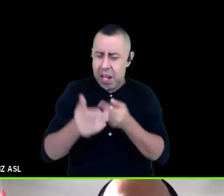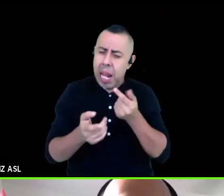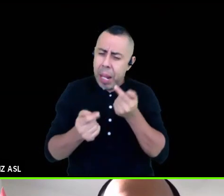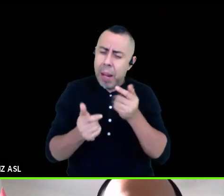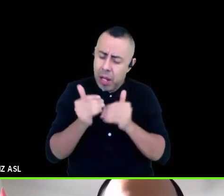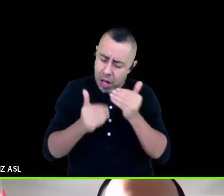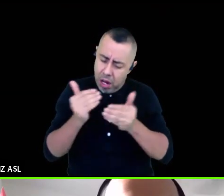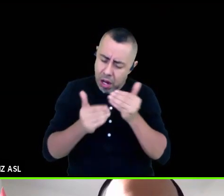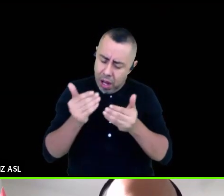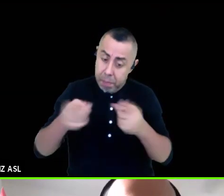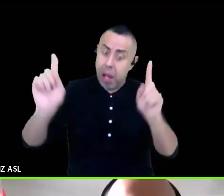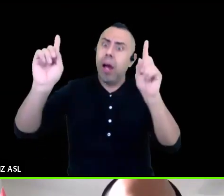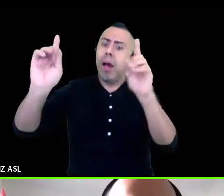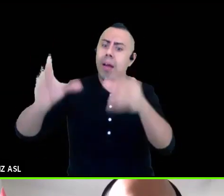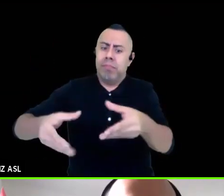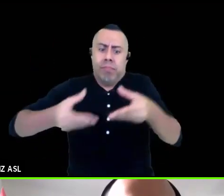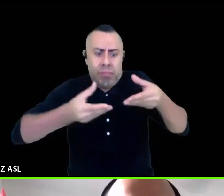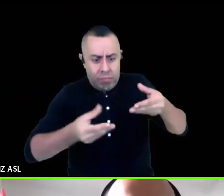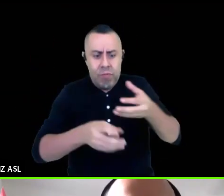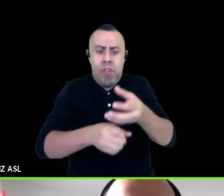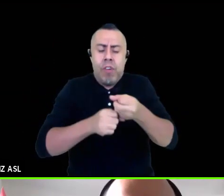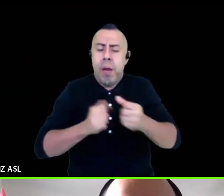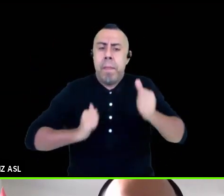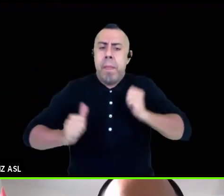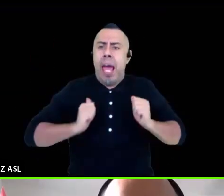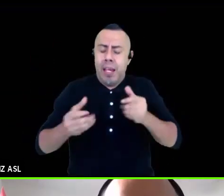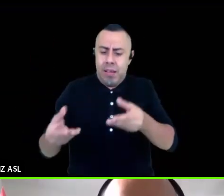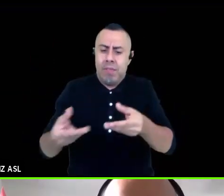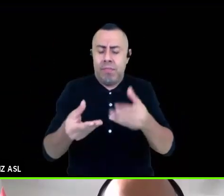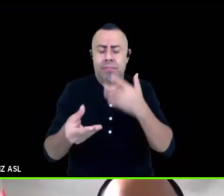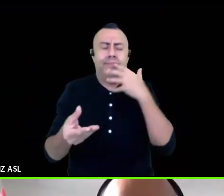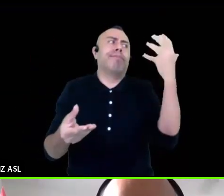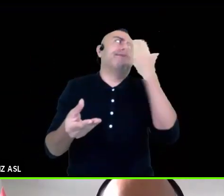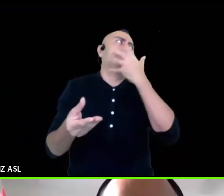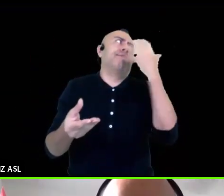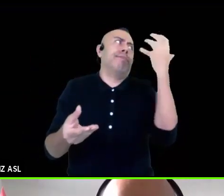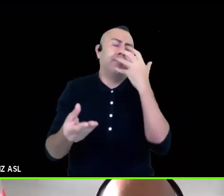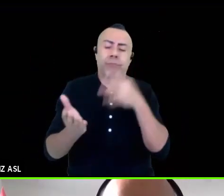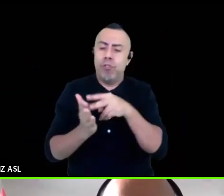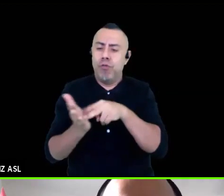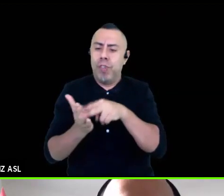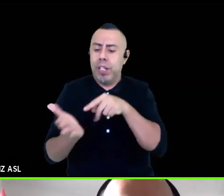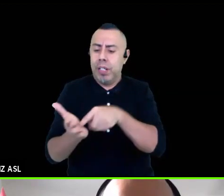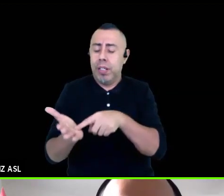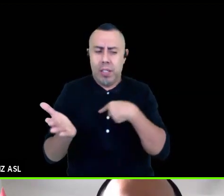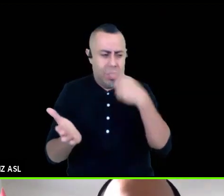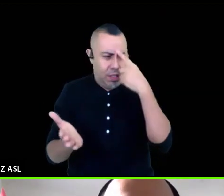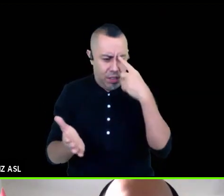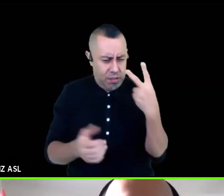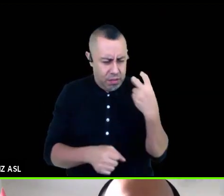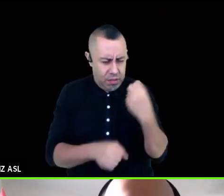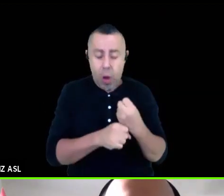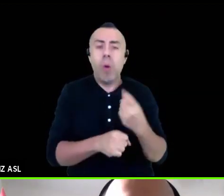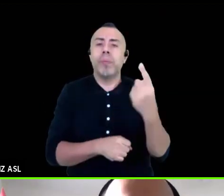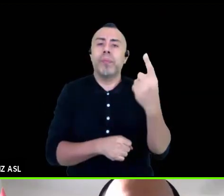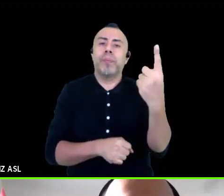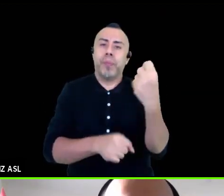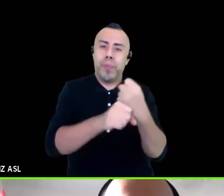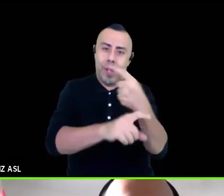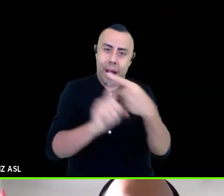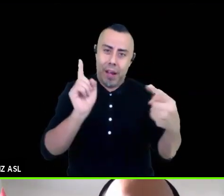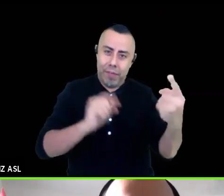And then had a really amazing reading at the end of it, which was, I think, 2 years ago now? No, a year and a half ago. And then another